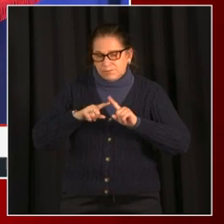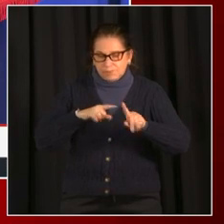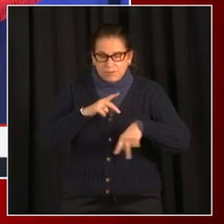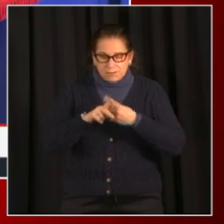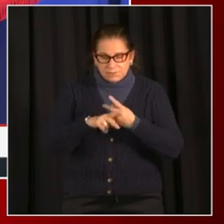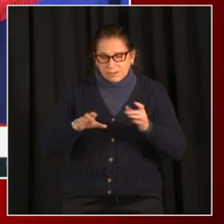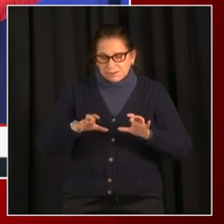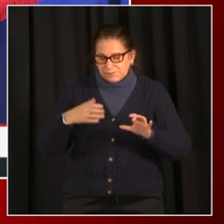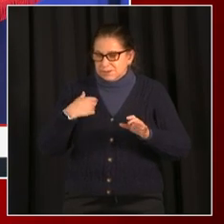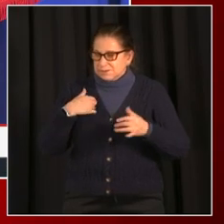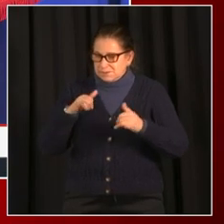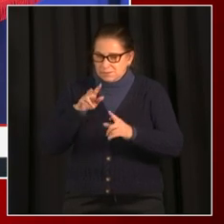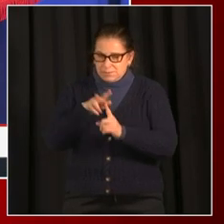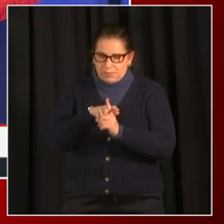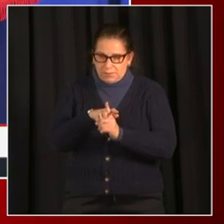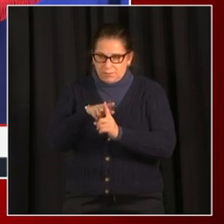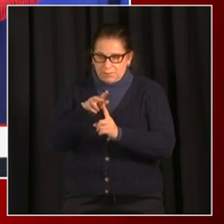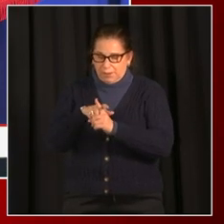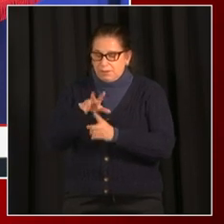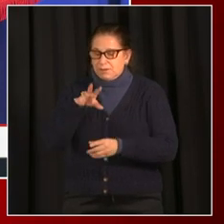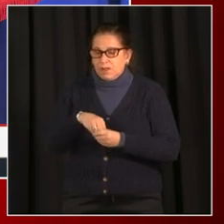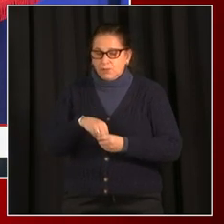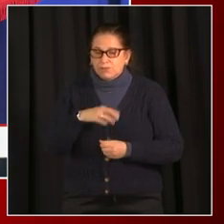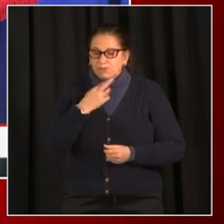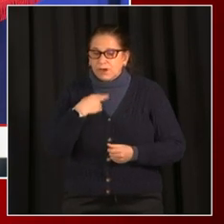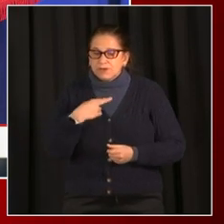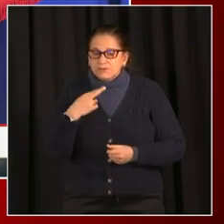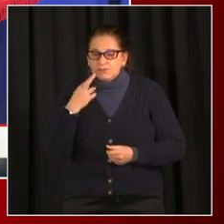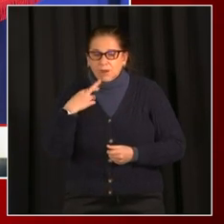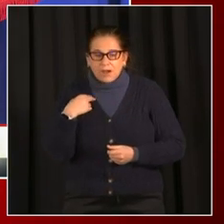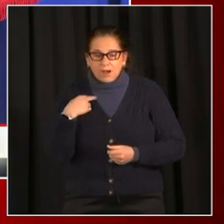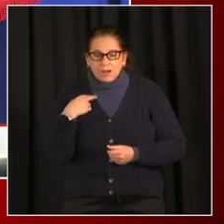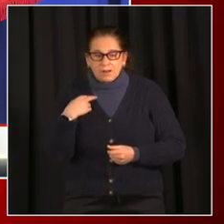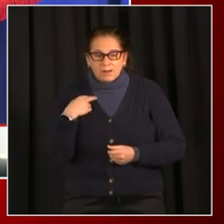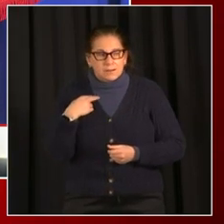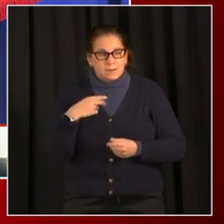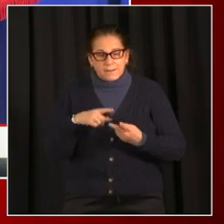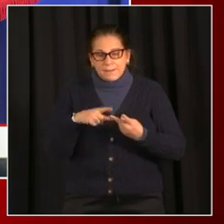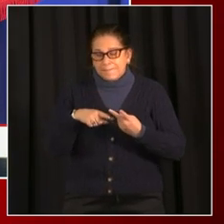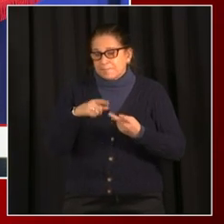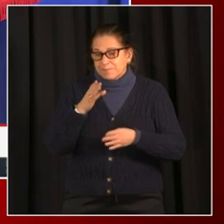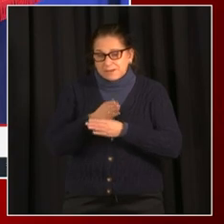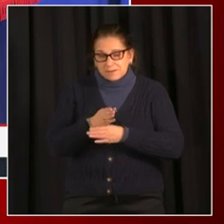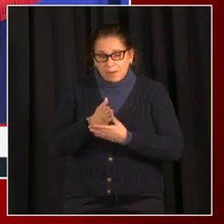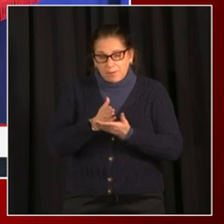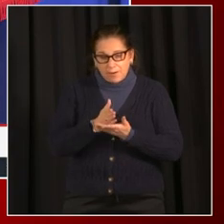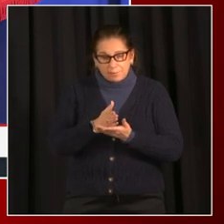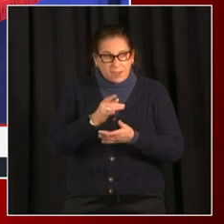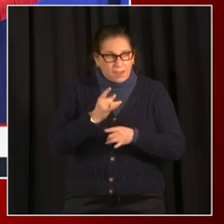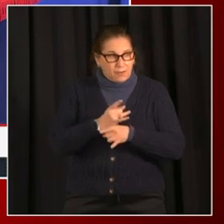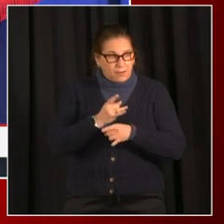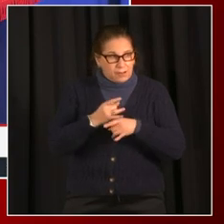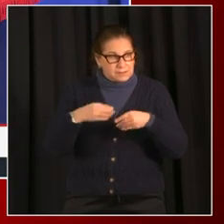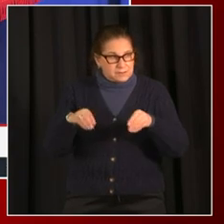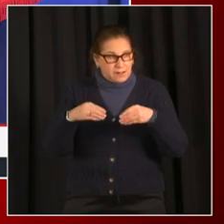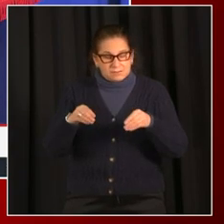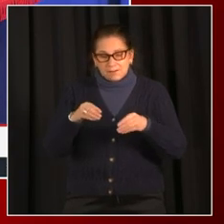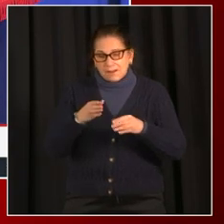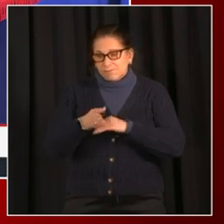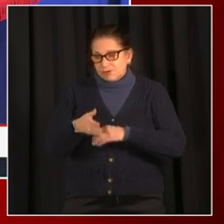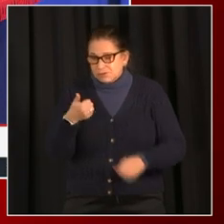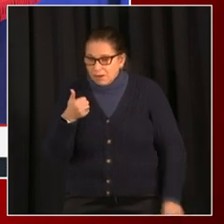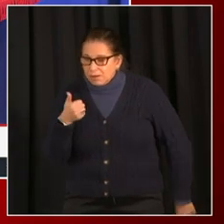activity, including in restaurants where we stopped alcohol sales after a certain time, and we dialed